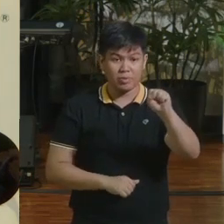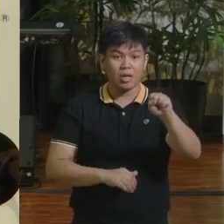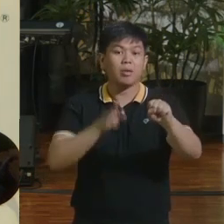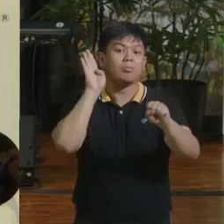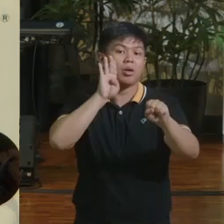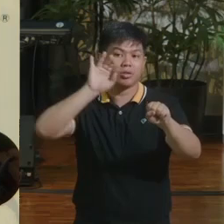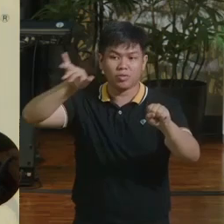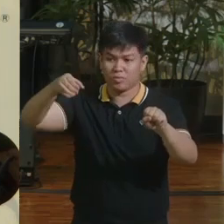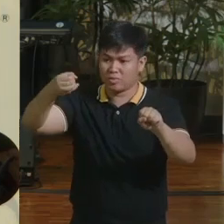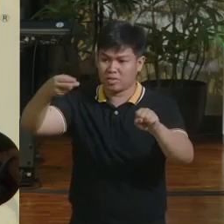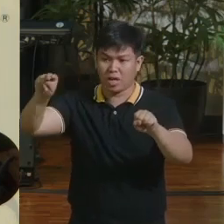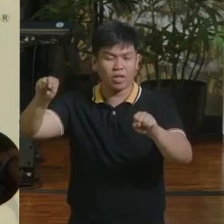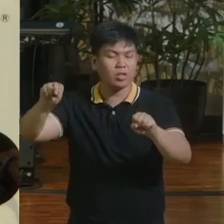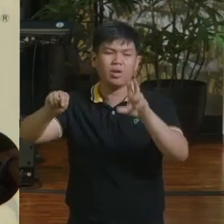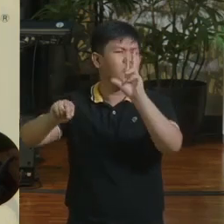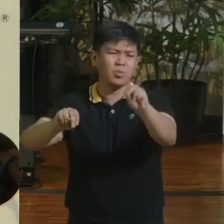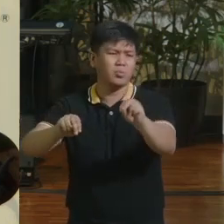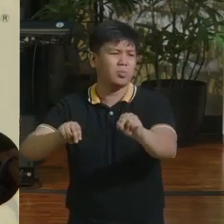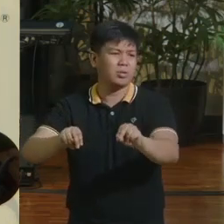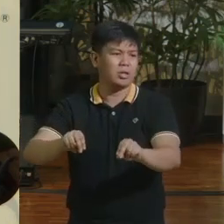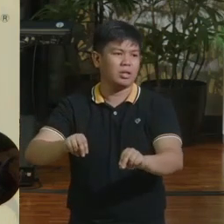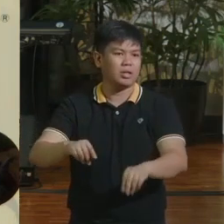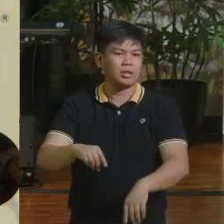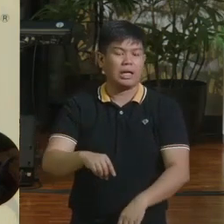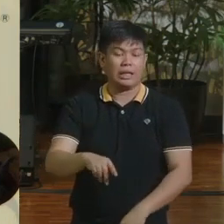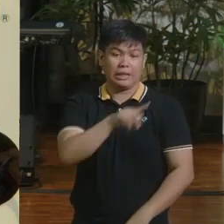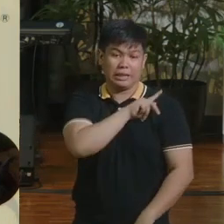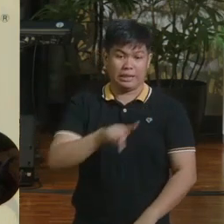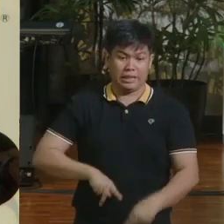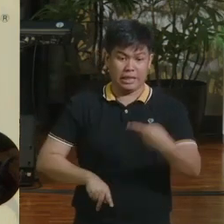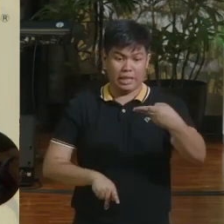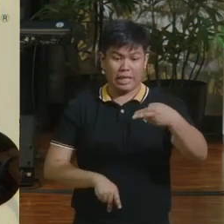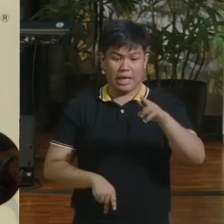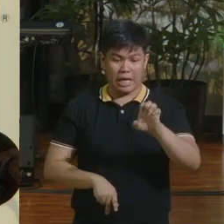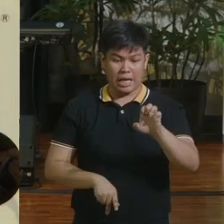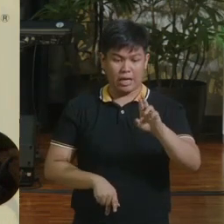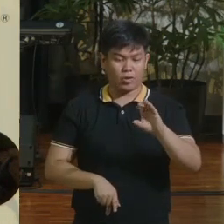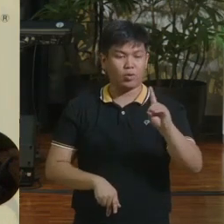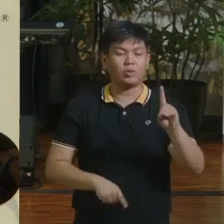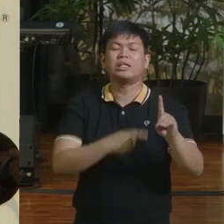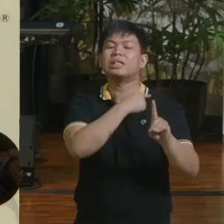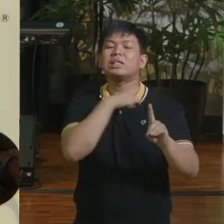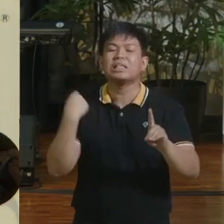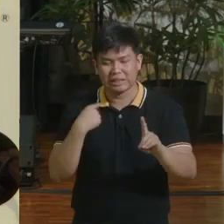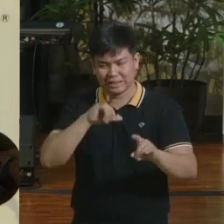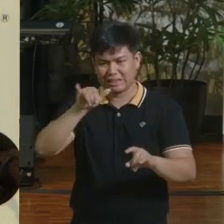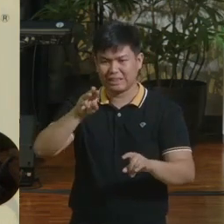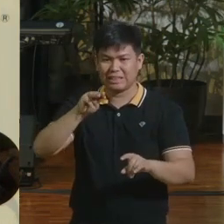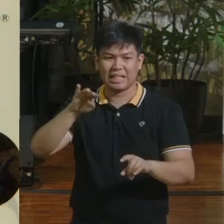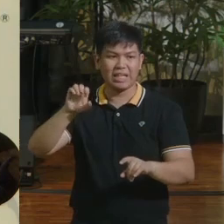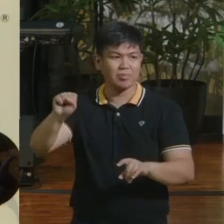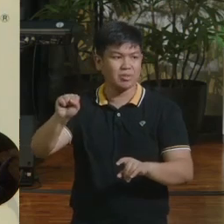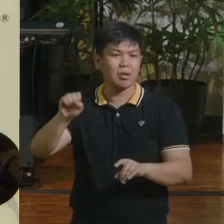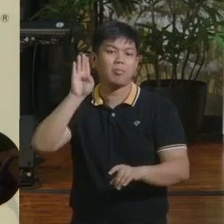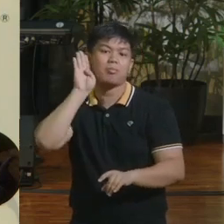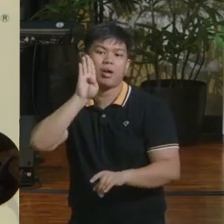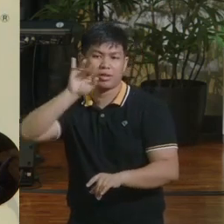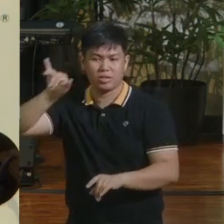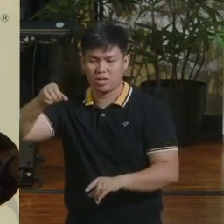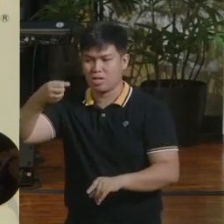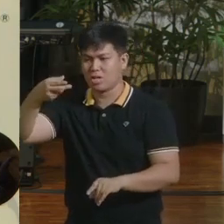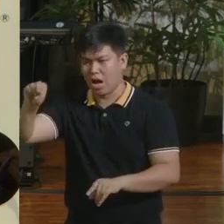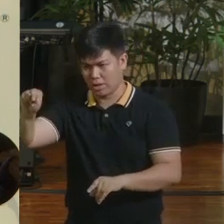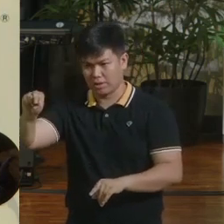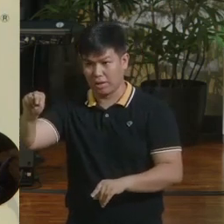Zebedee. Kasi sa Acts 12, patay na siya eh. So napunta siya sa